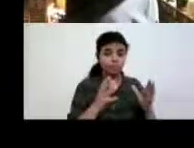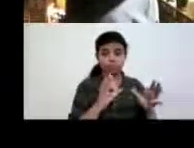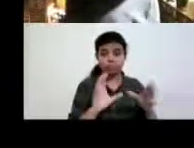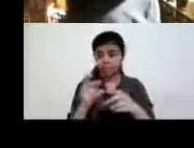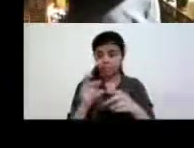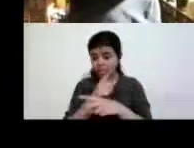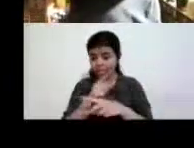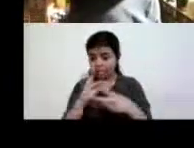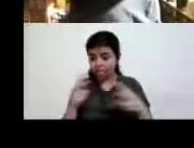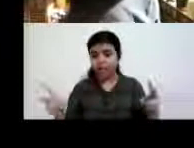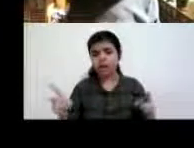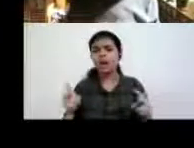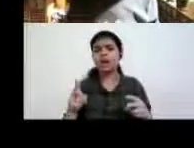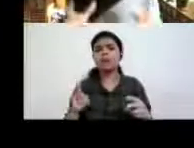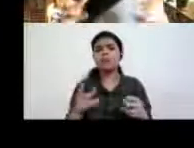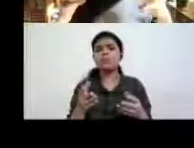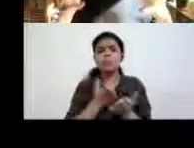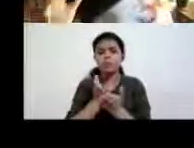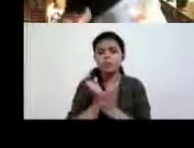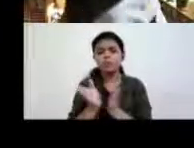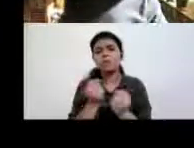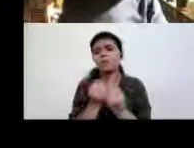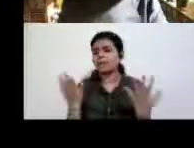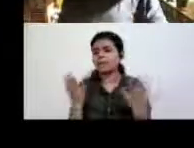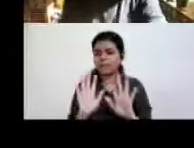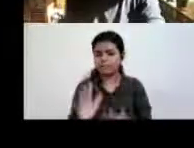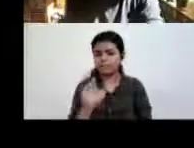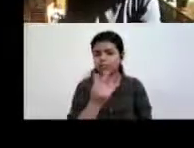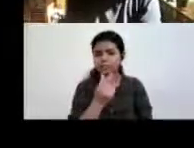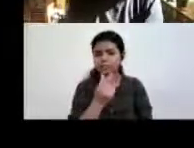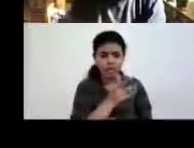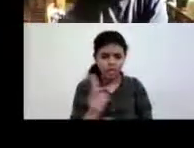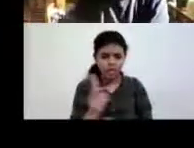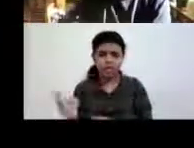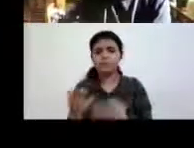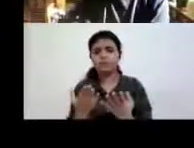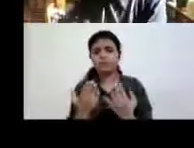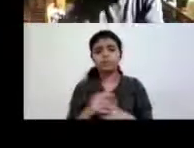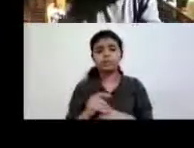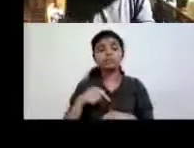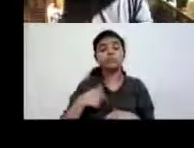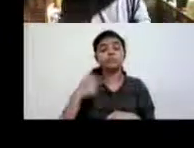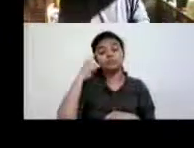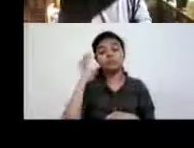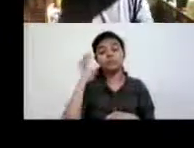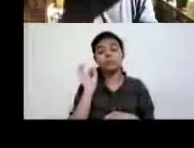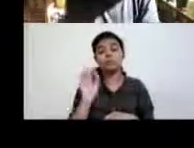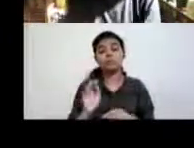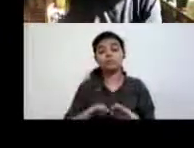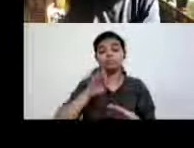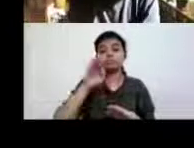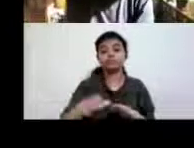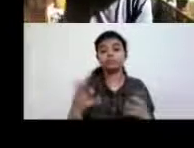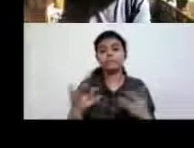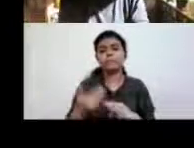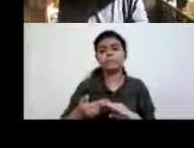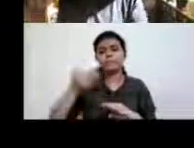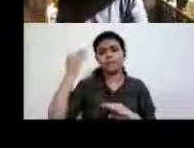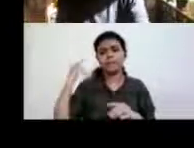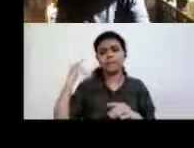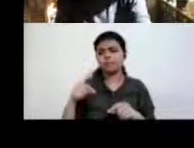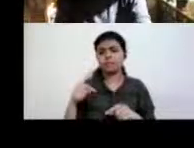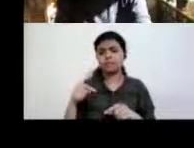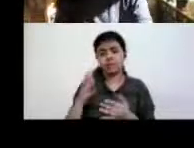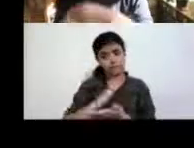their abilities. It has been a very, very important step forward in the past, but